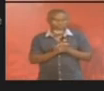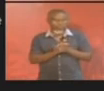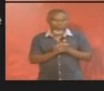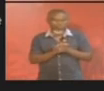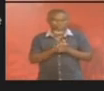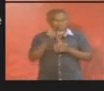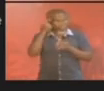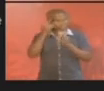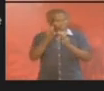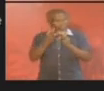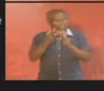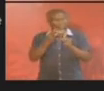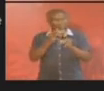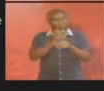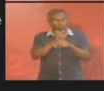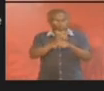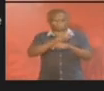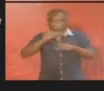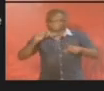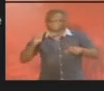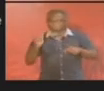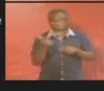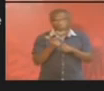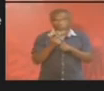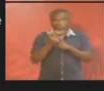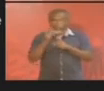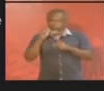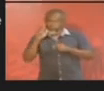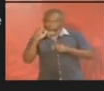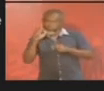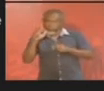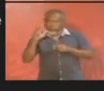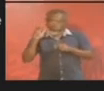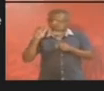33,600 COVAX vaccines as a first dose.